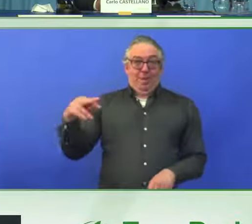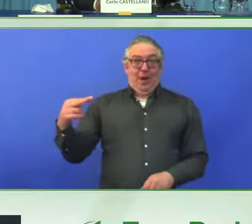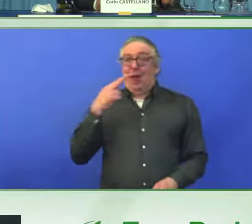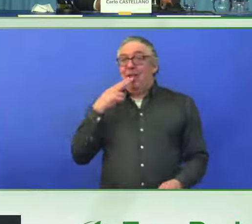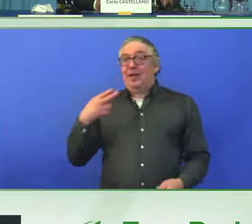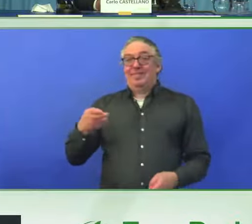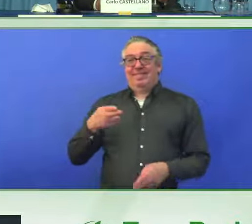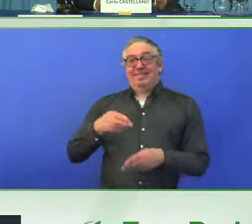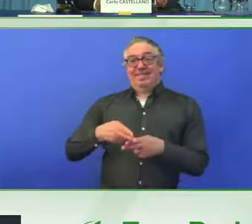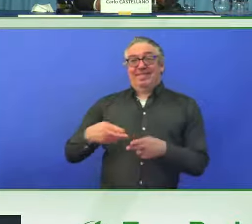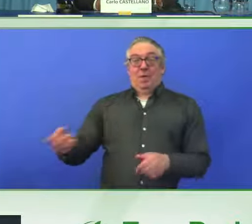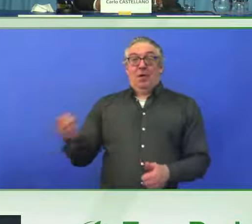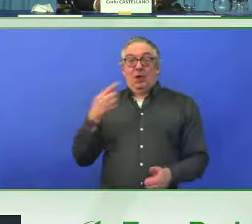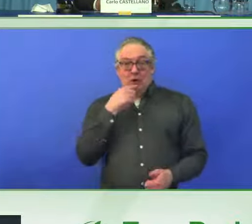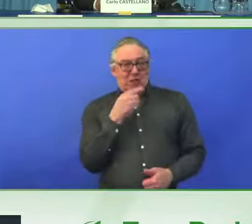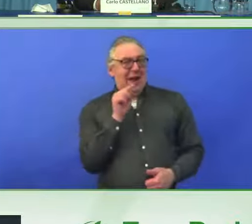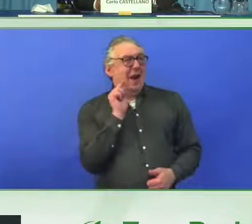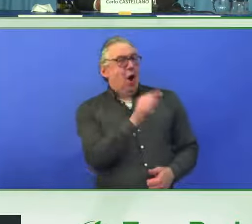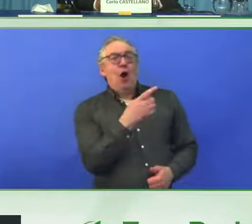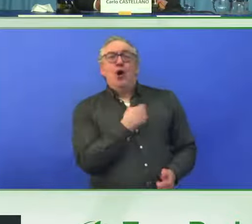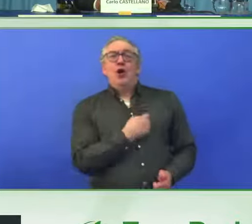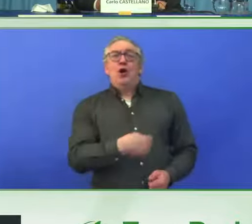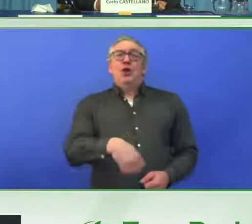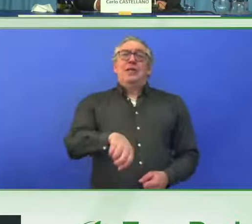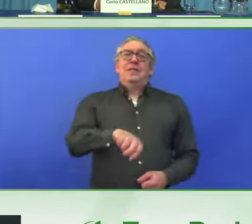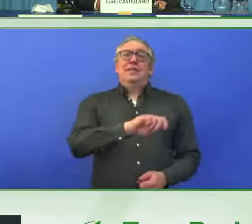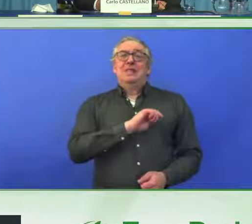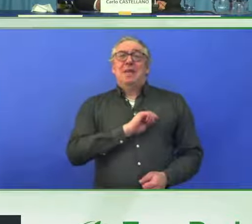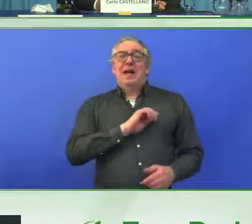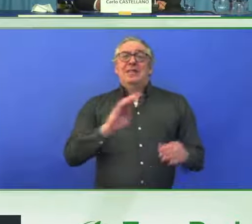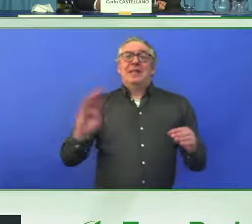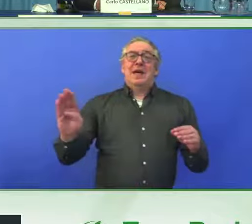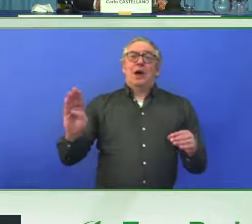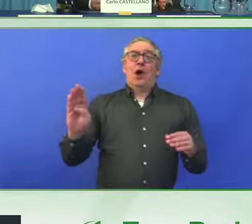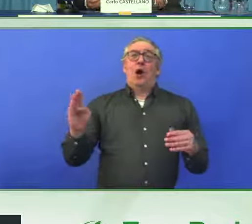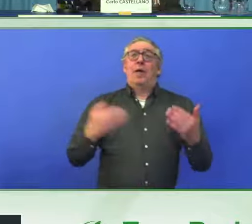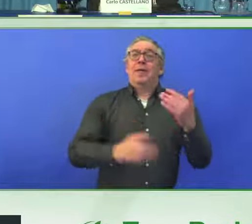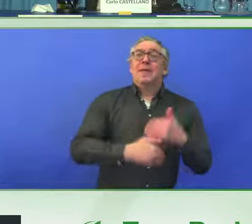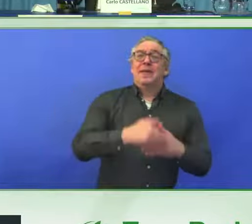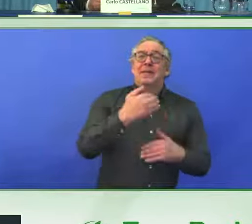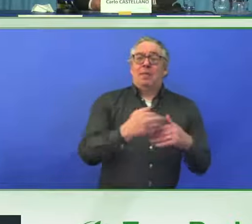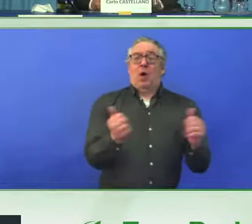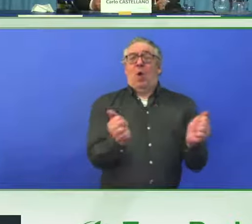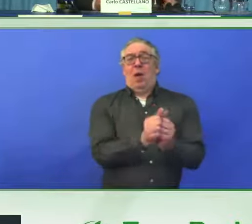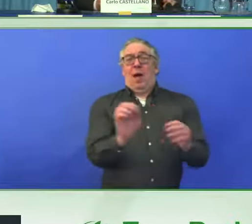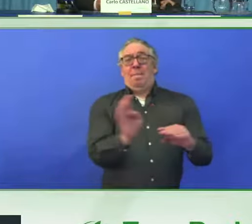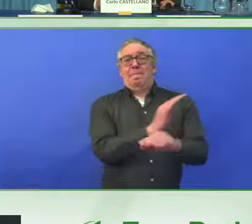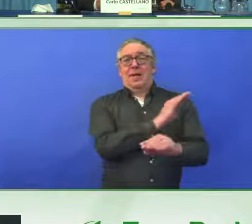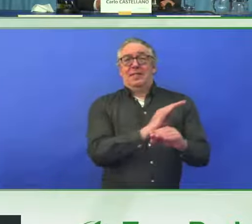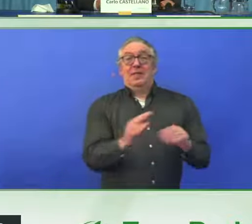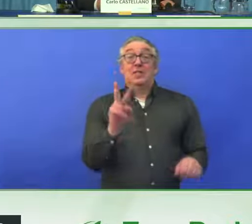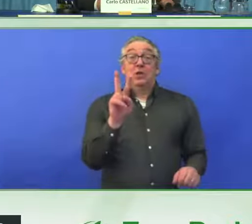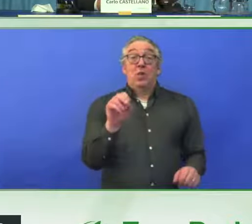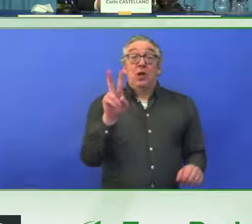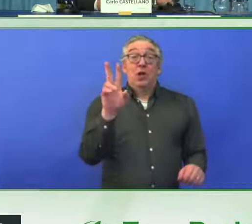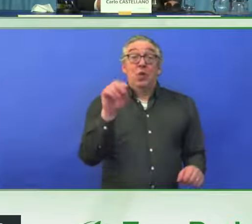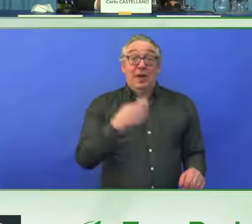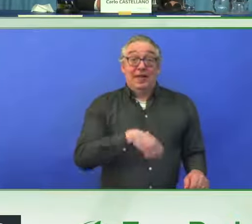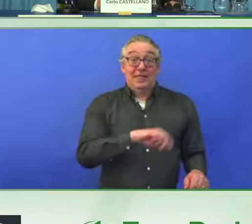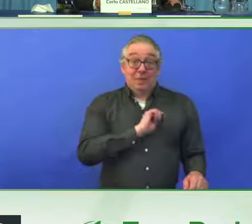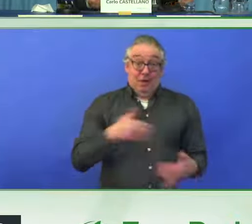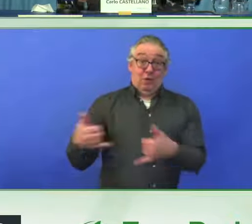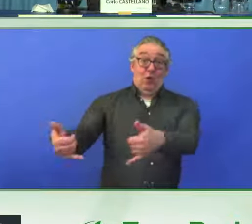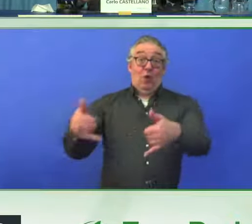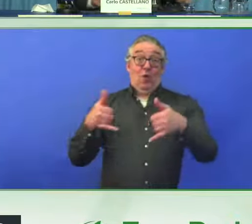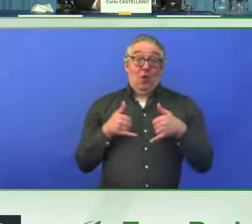Entrepreneur with Disability 2020 in Spain. How we address by a